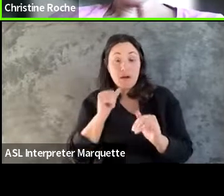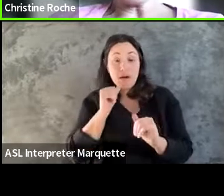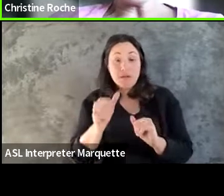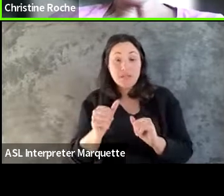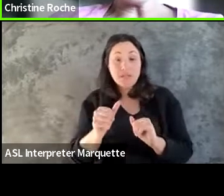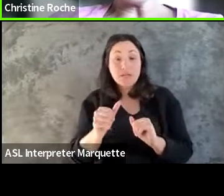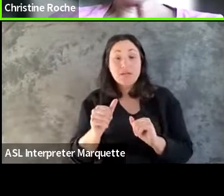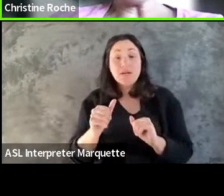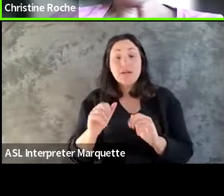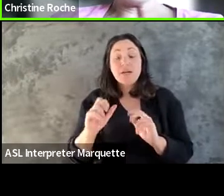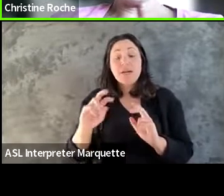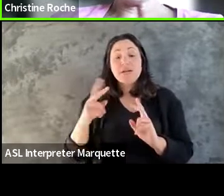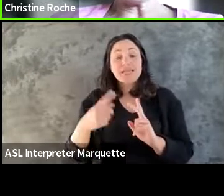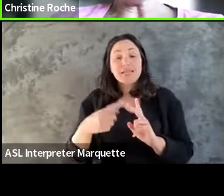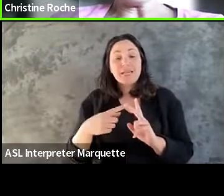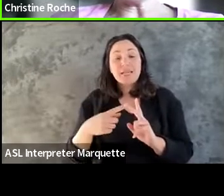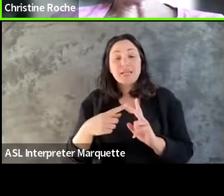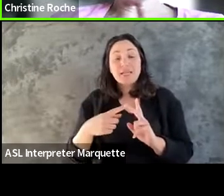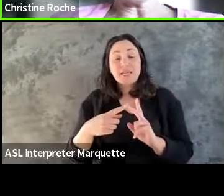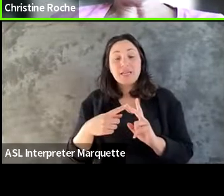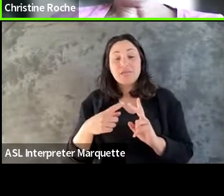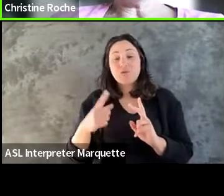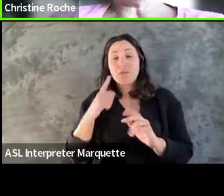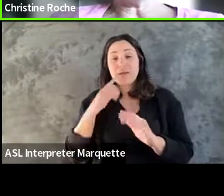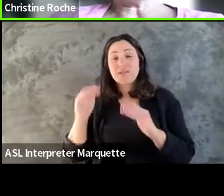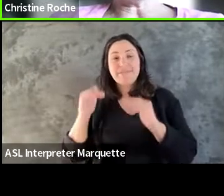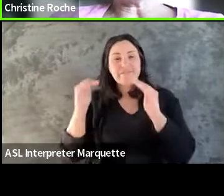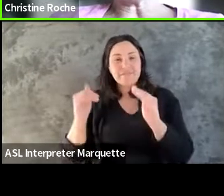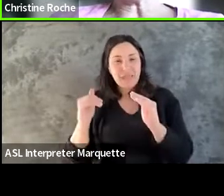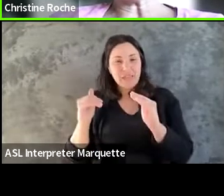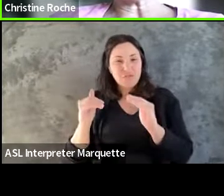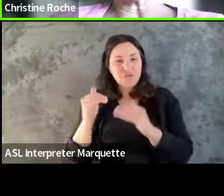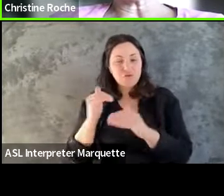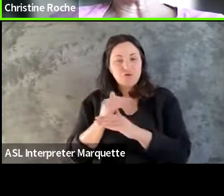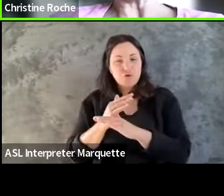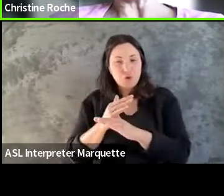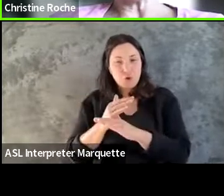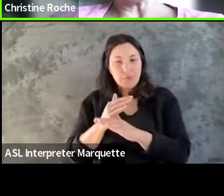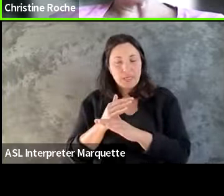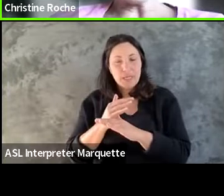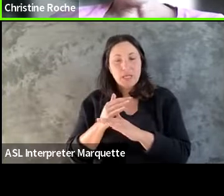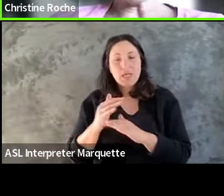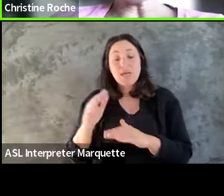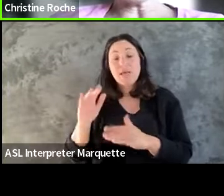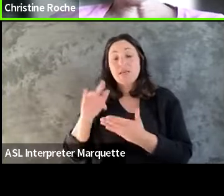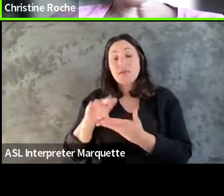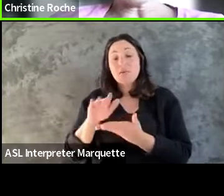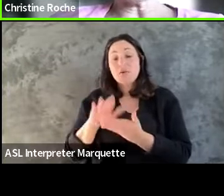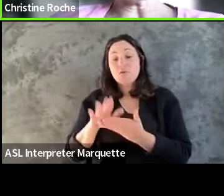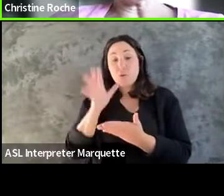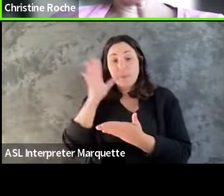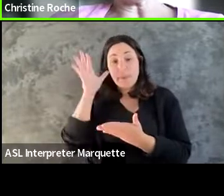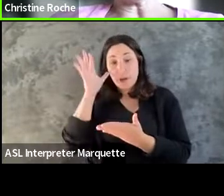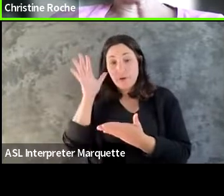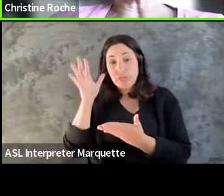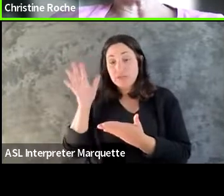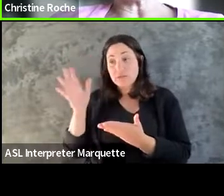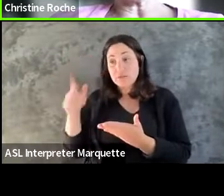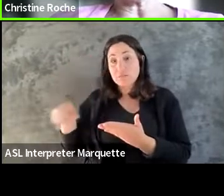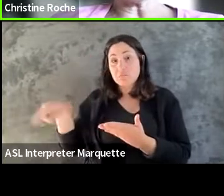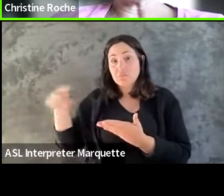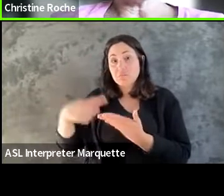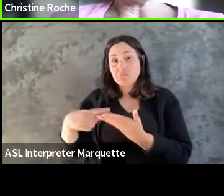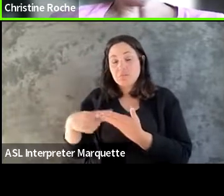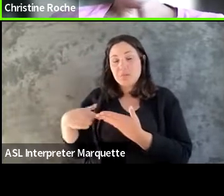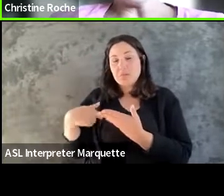then my other question is relating to advanced German. The middle school parents that I've been talking to have been